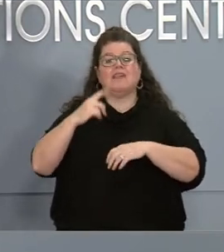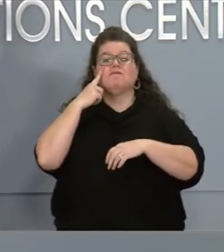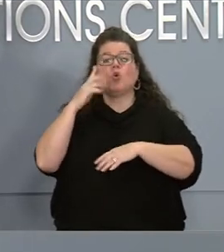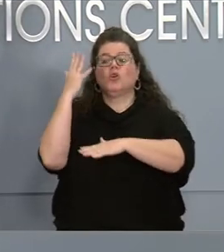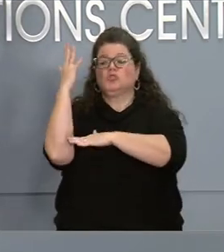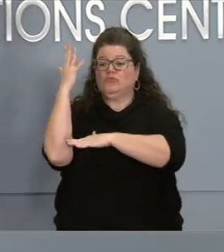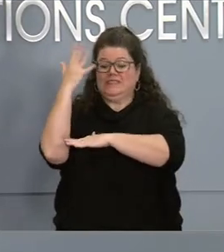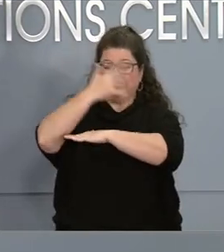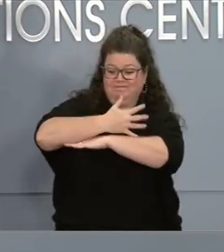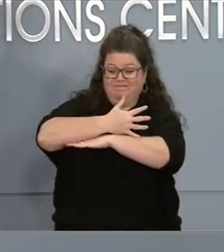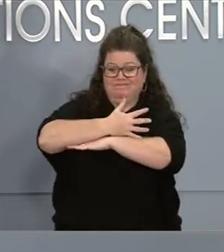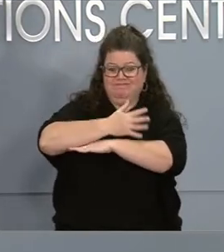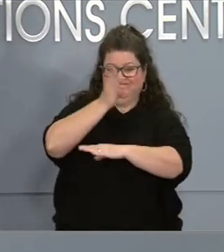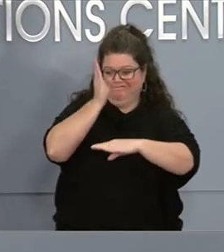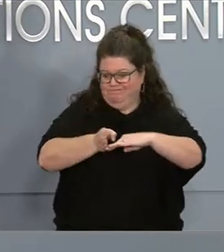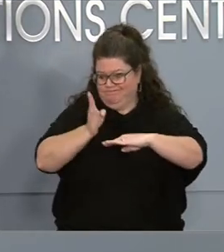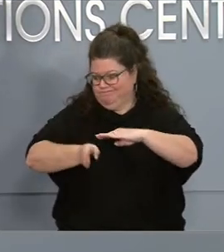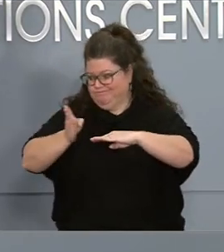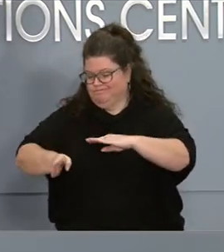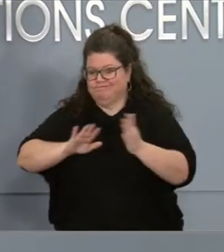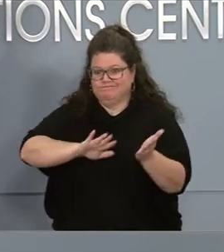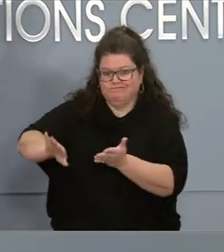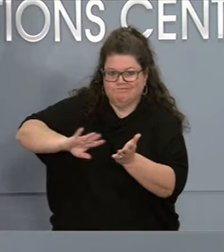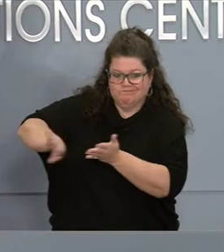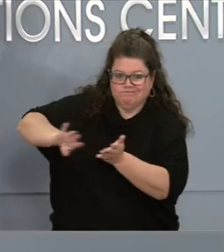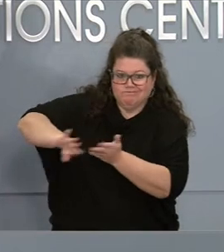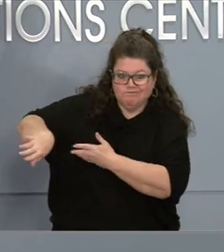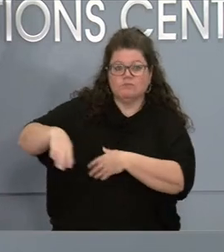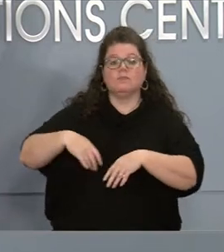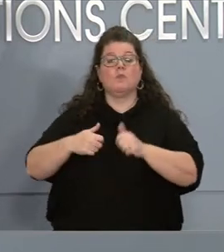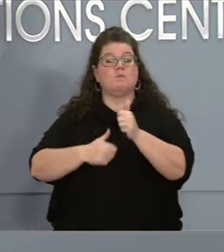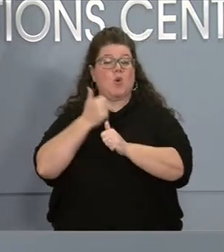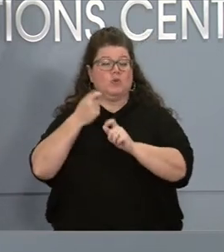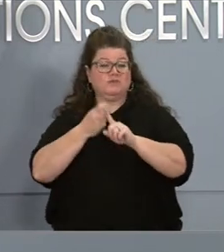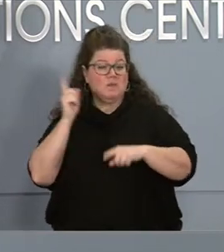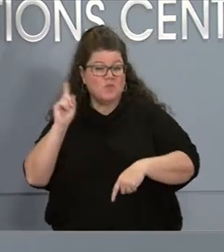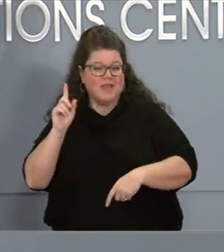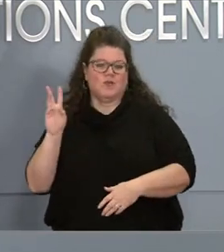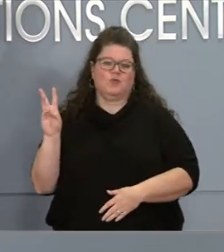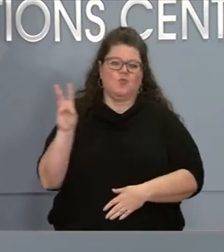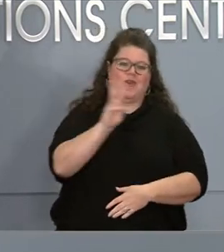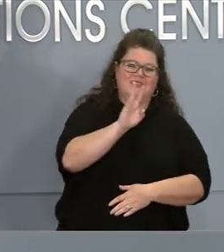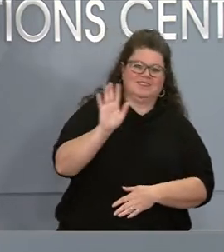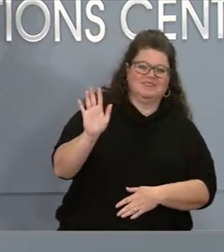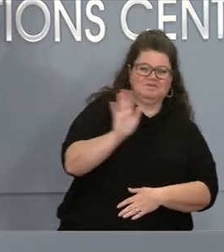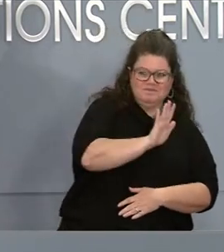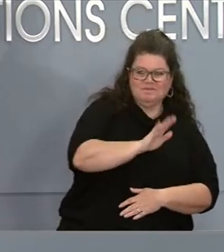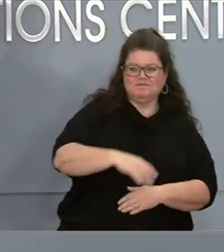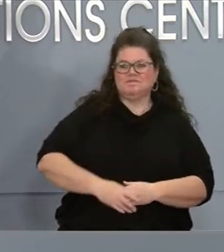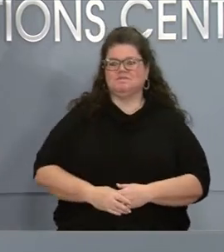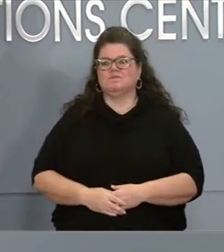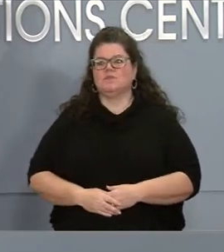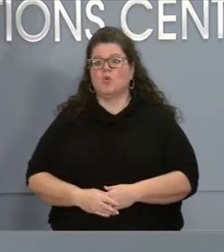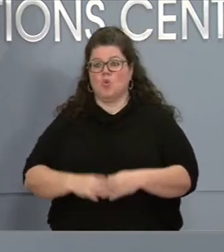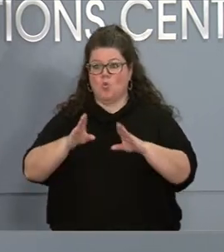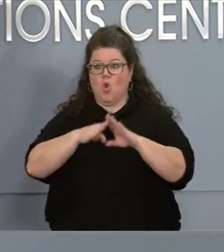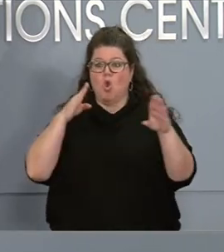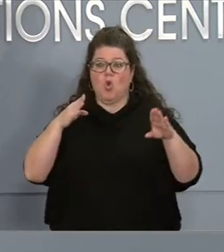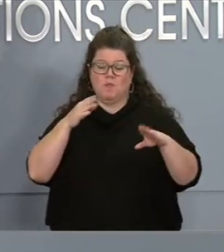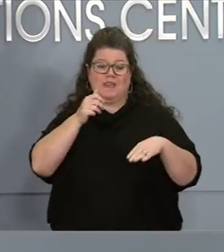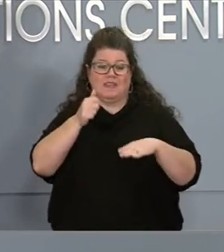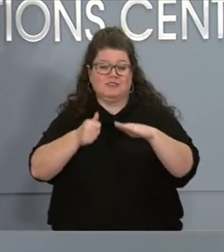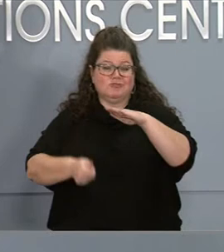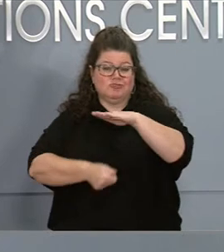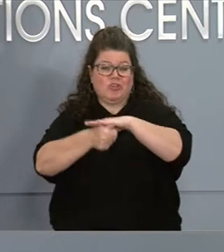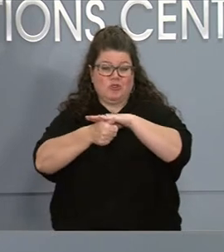trees. Those requests are coming in mainly from the counties in our west. Shelters and warming centers are opening to assist residents who have